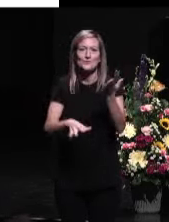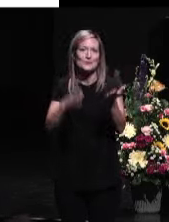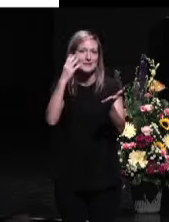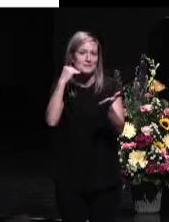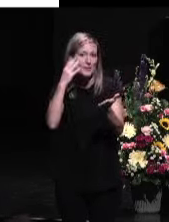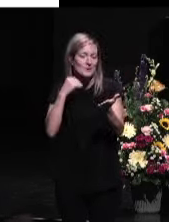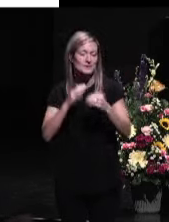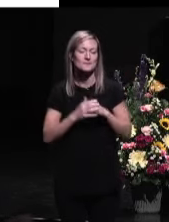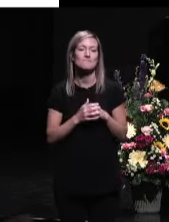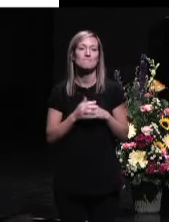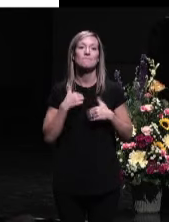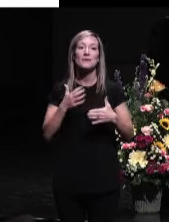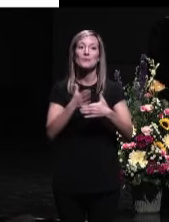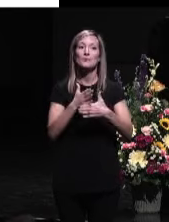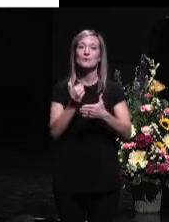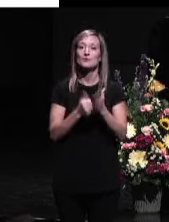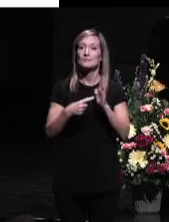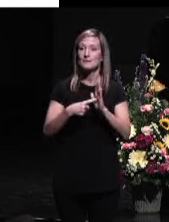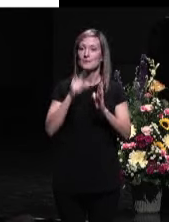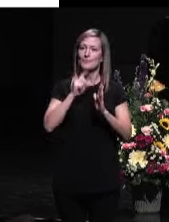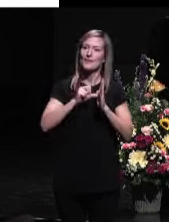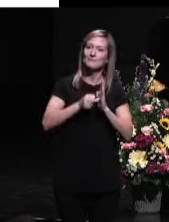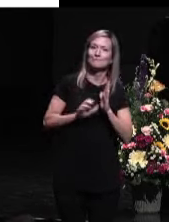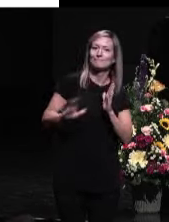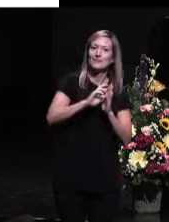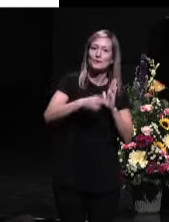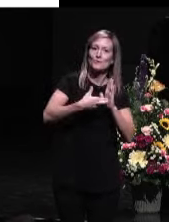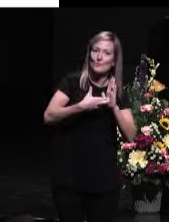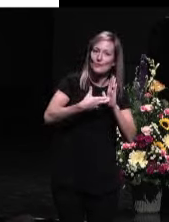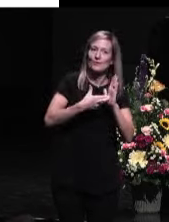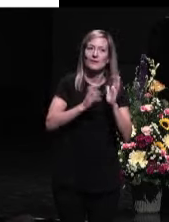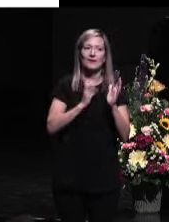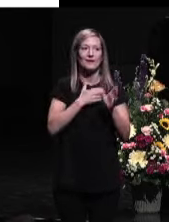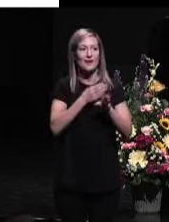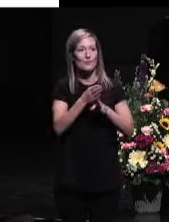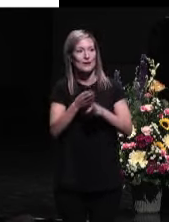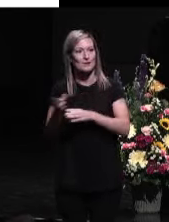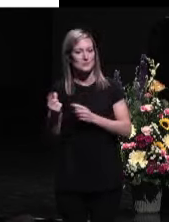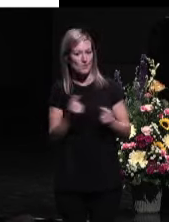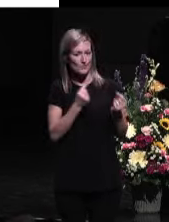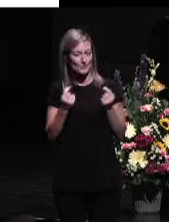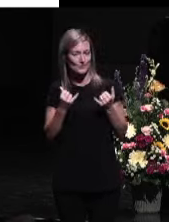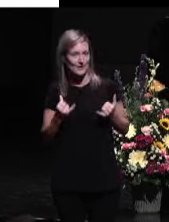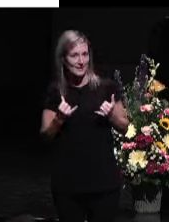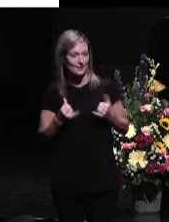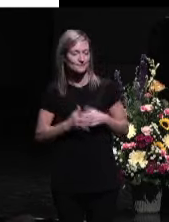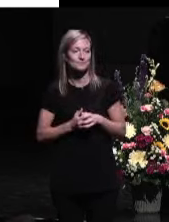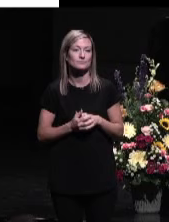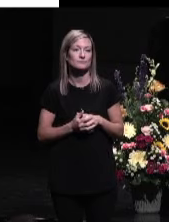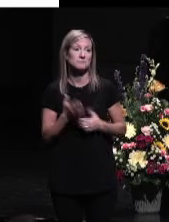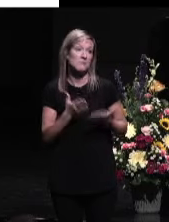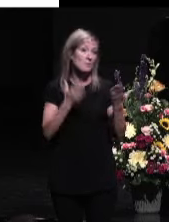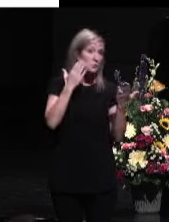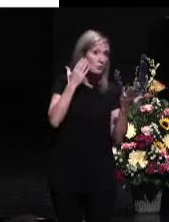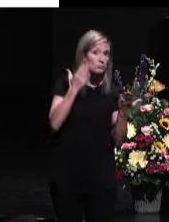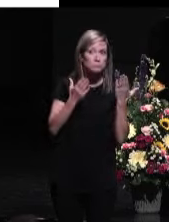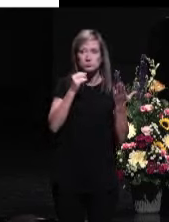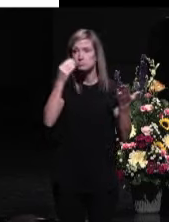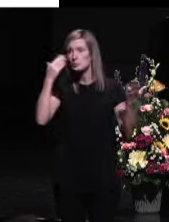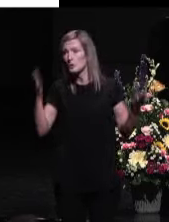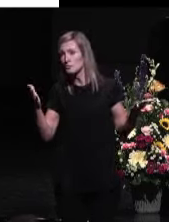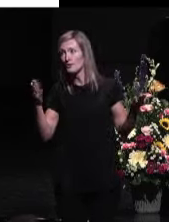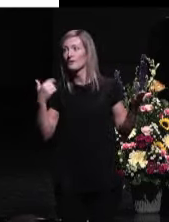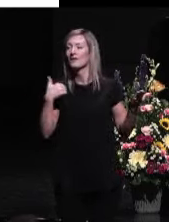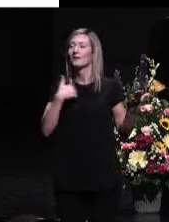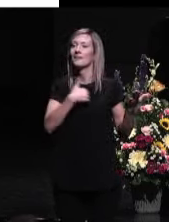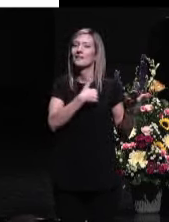really illustrate your role and what some of our areas are doing. You may or may not know that we are